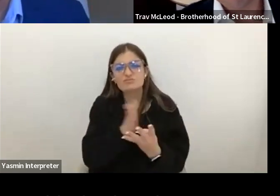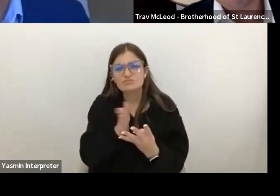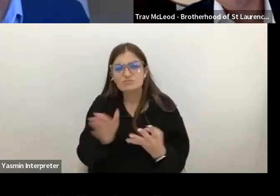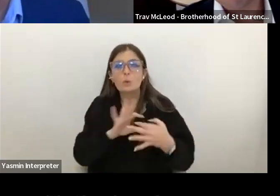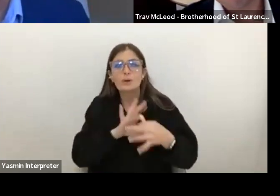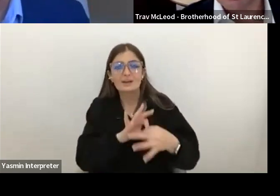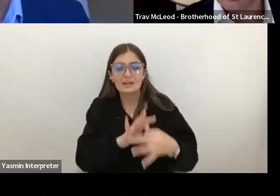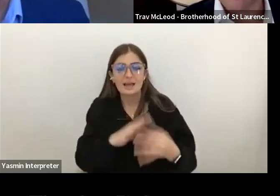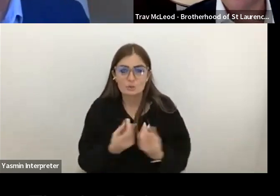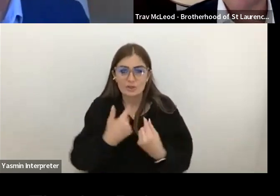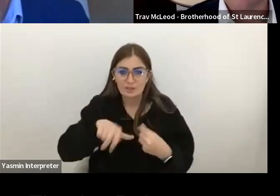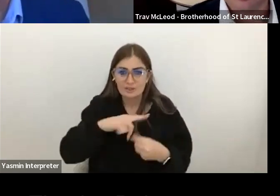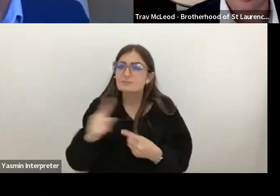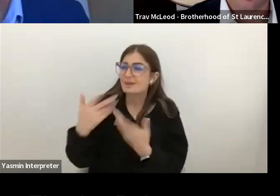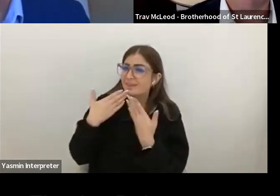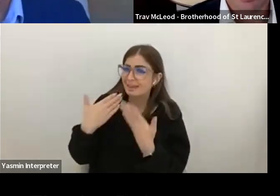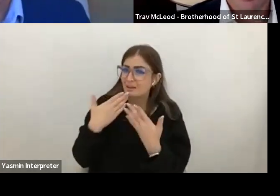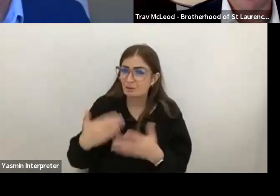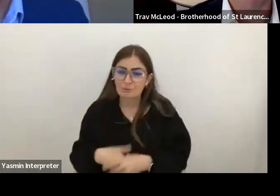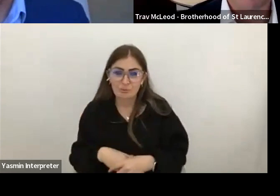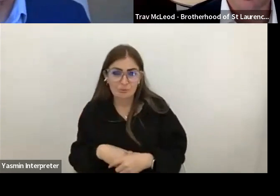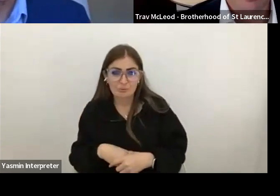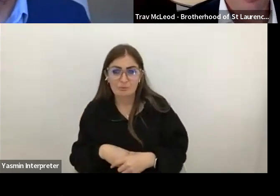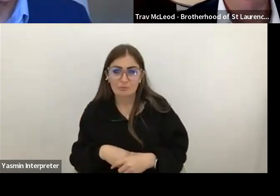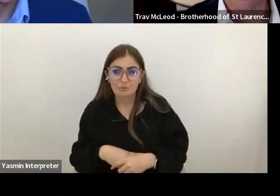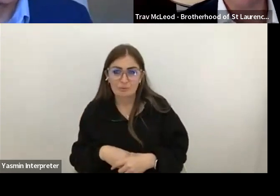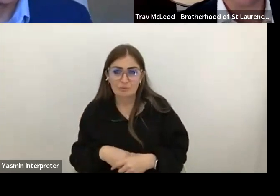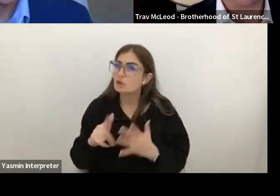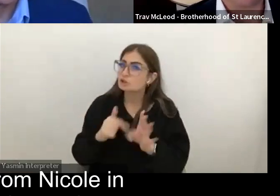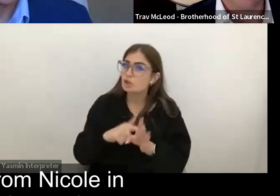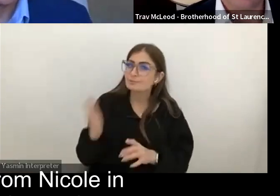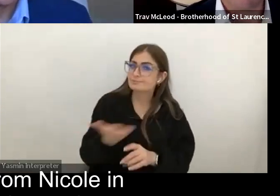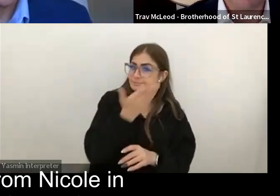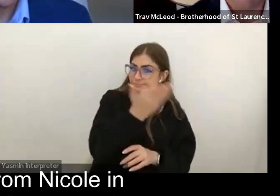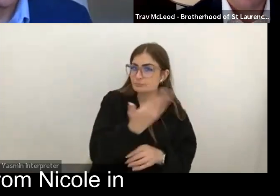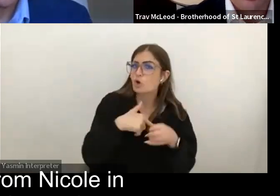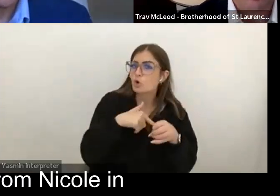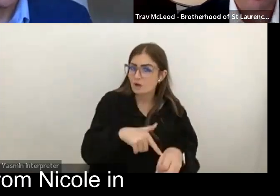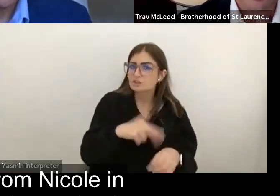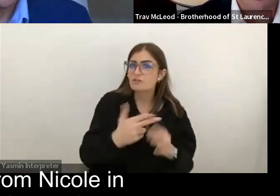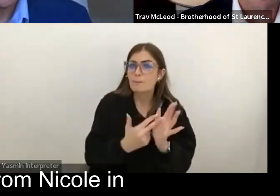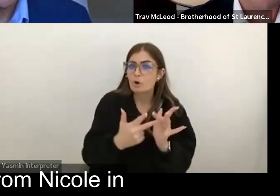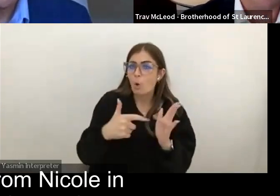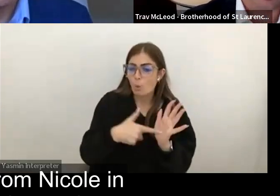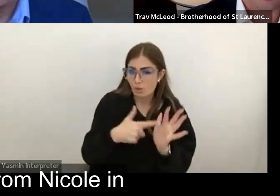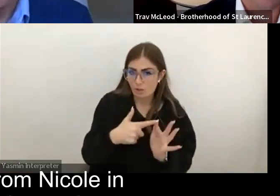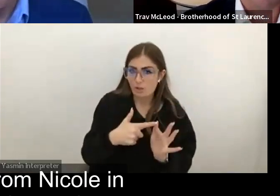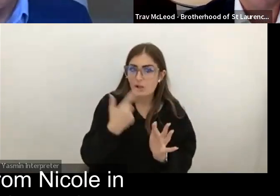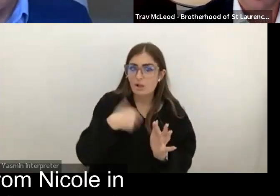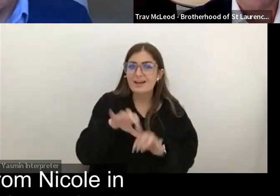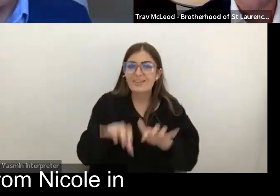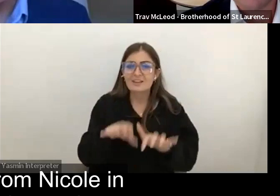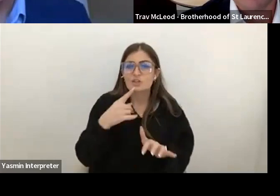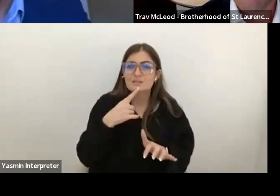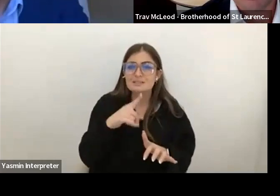with the inquiry. Great, thank you. Thanks, Deb. Jay, I might come to you. A question from Nicole in the chat has